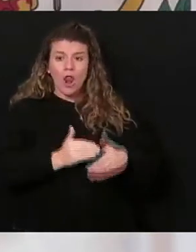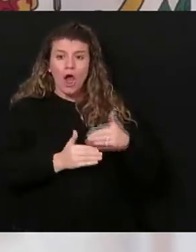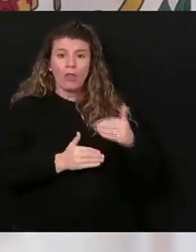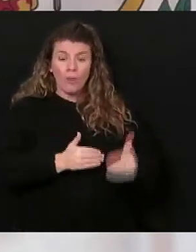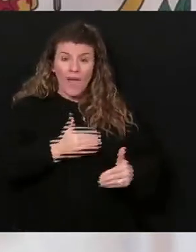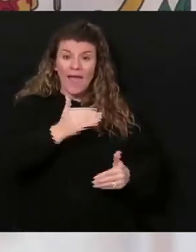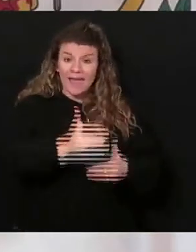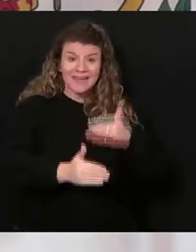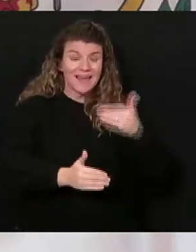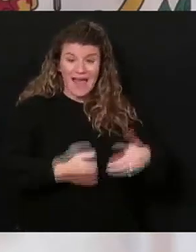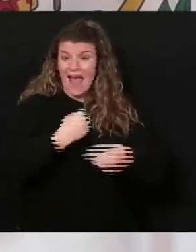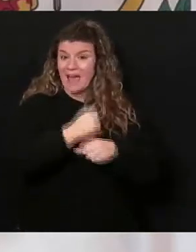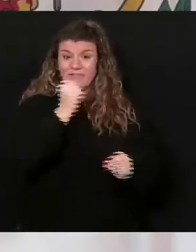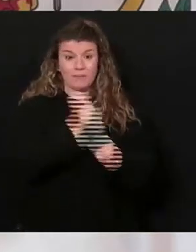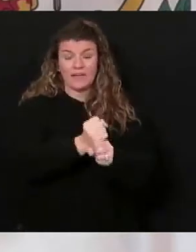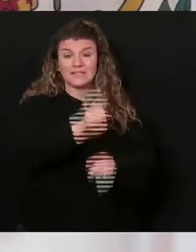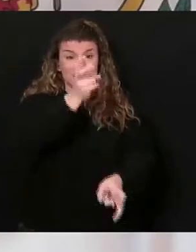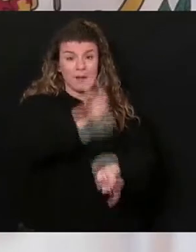tough decisions.